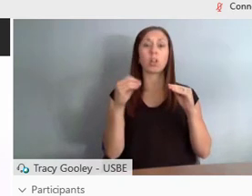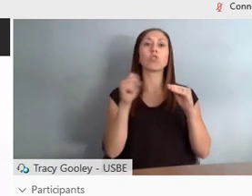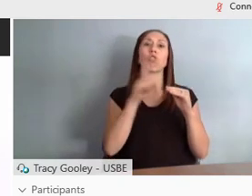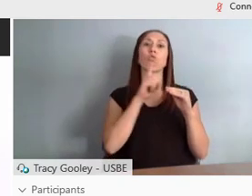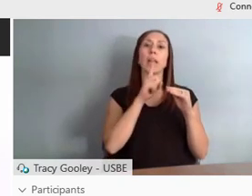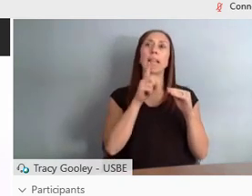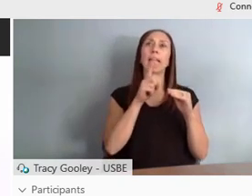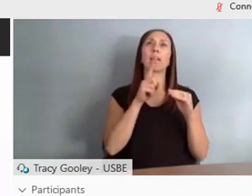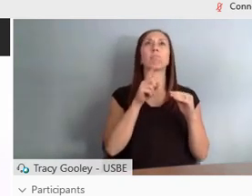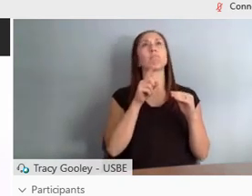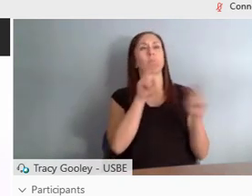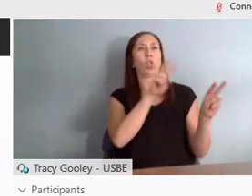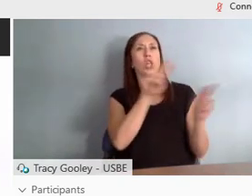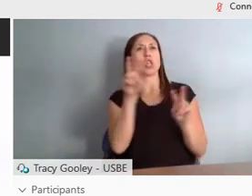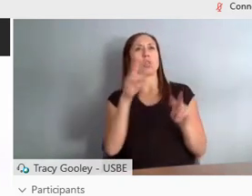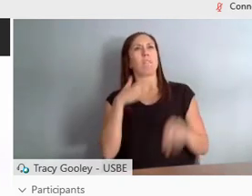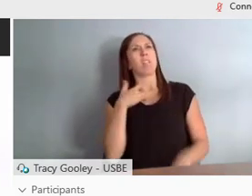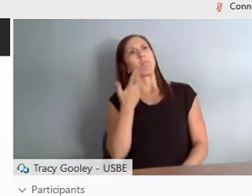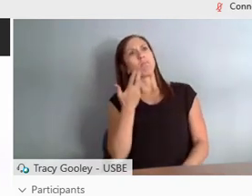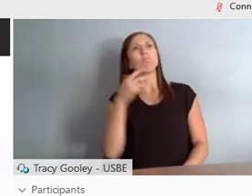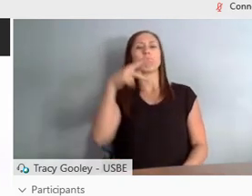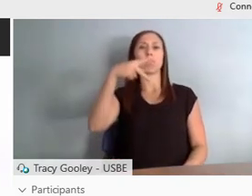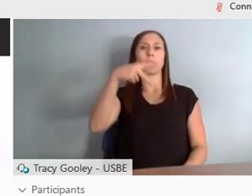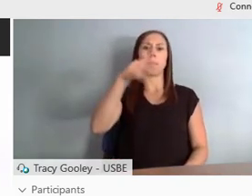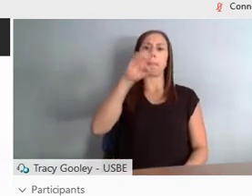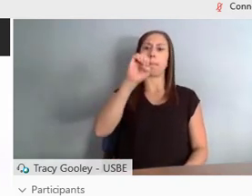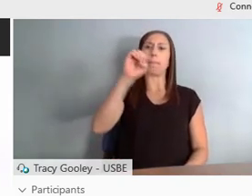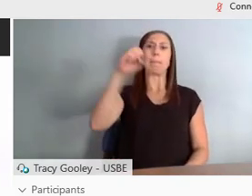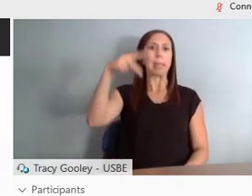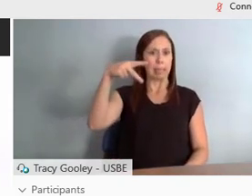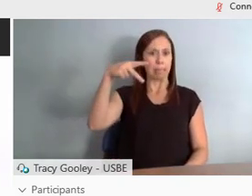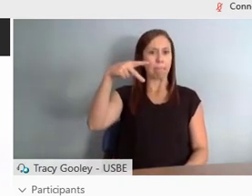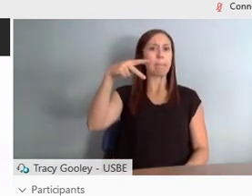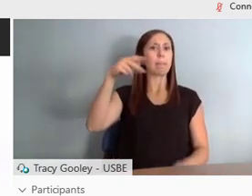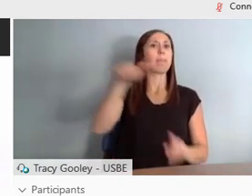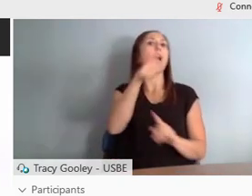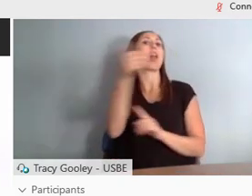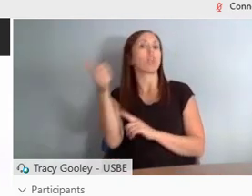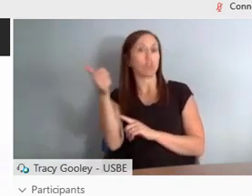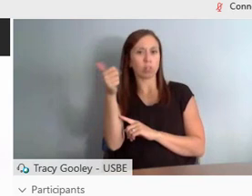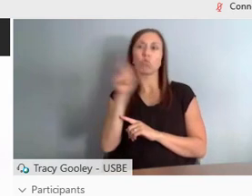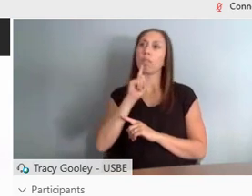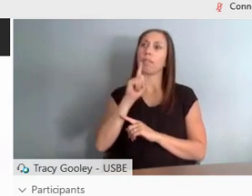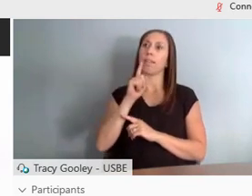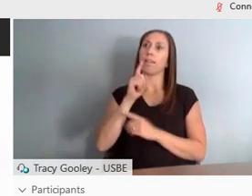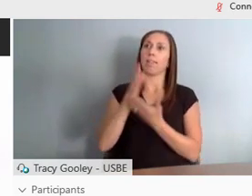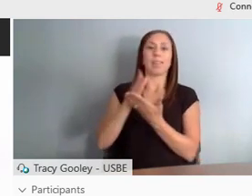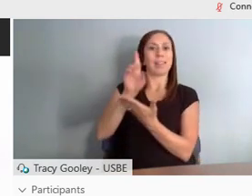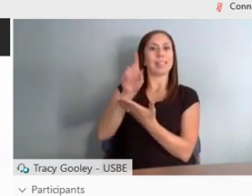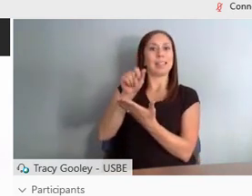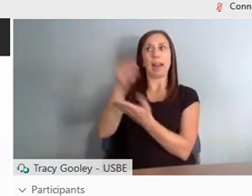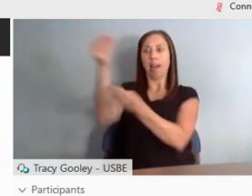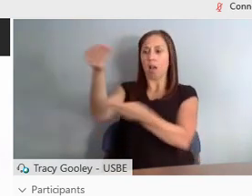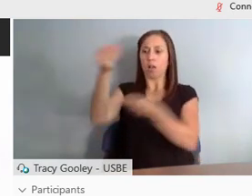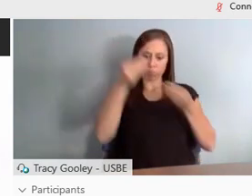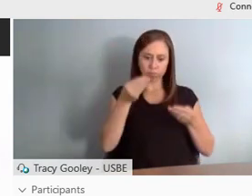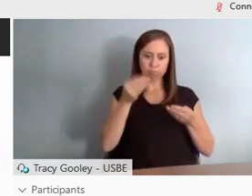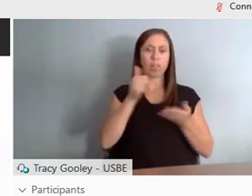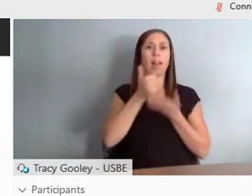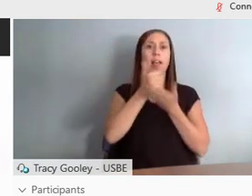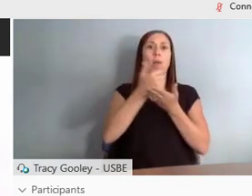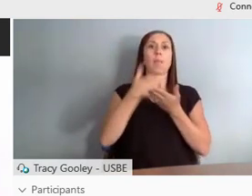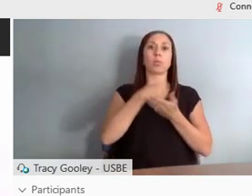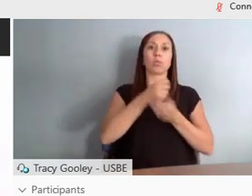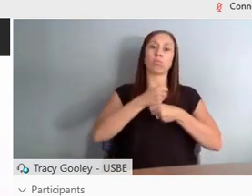this, we feel like the PEEP alternate is a piece of data that can help guide IEP team decisions and